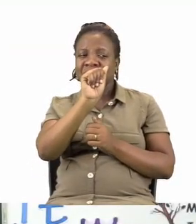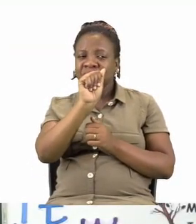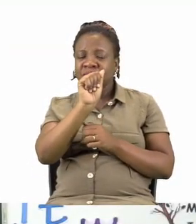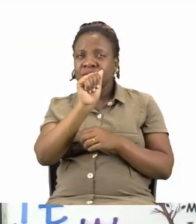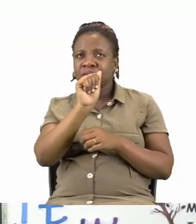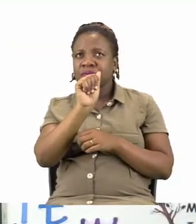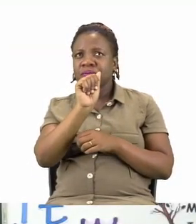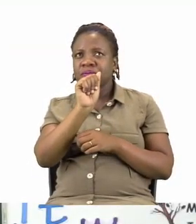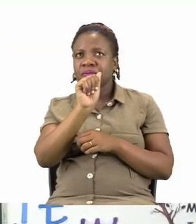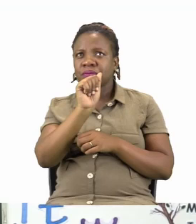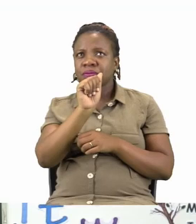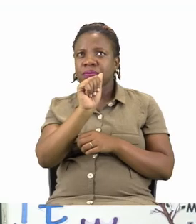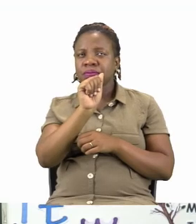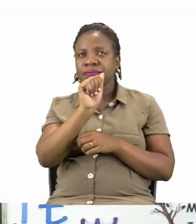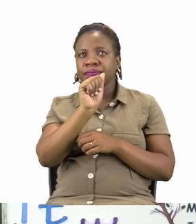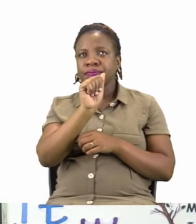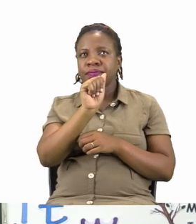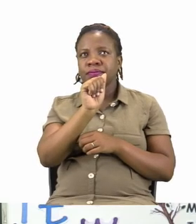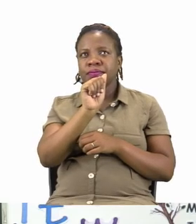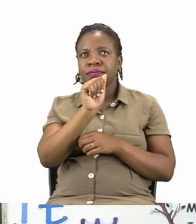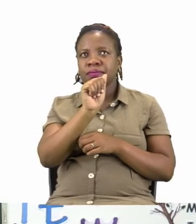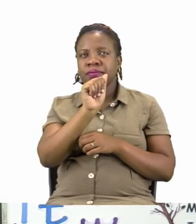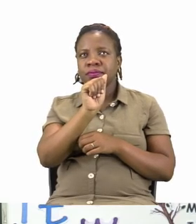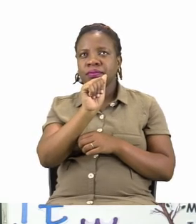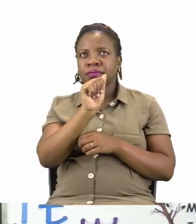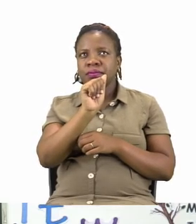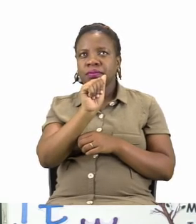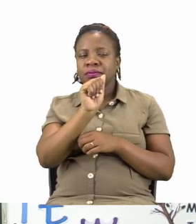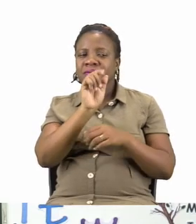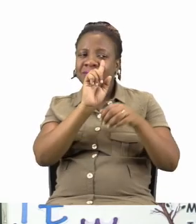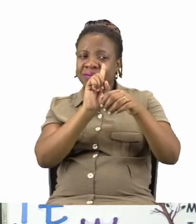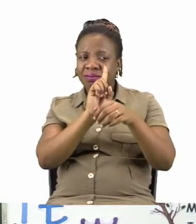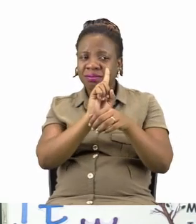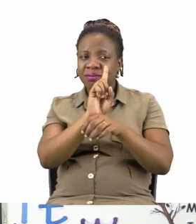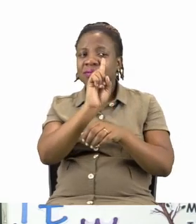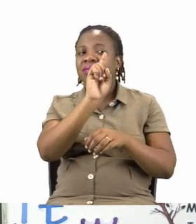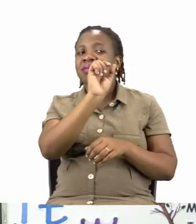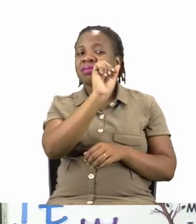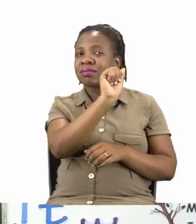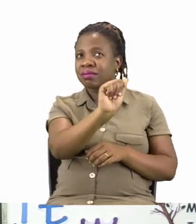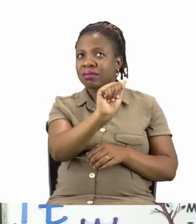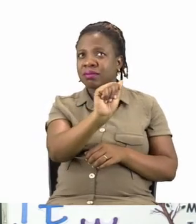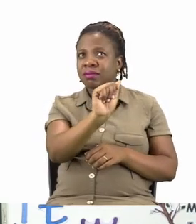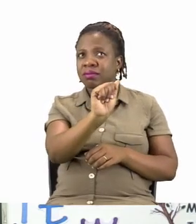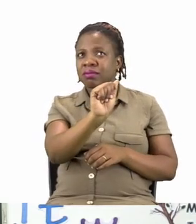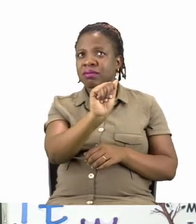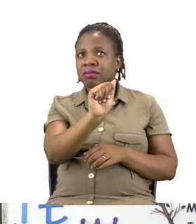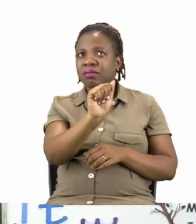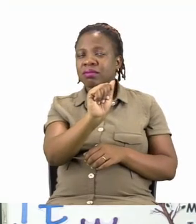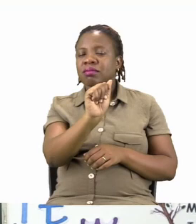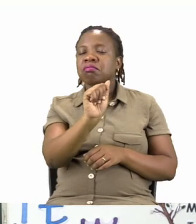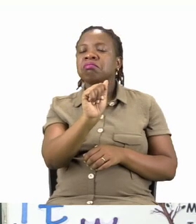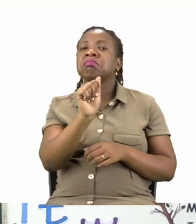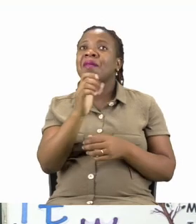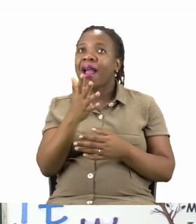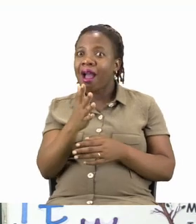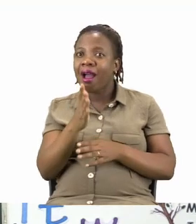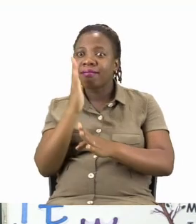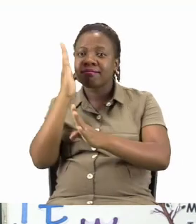one for you. Now you will see that the first word is the word